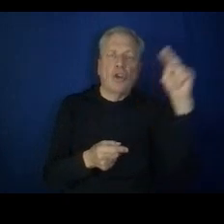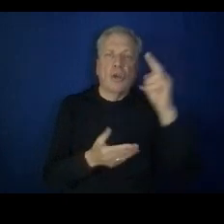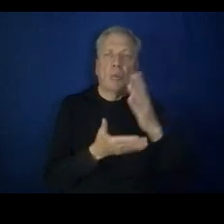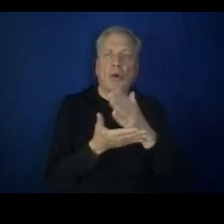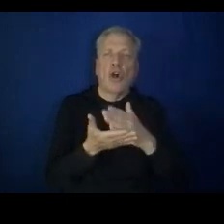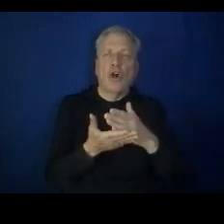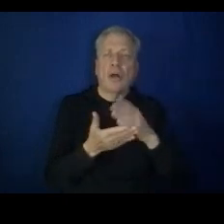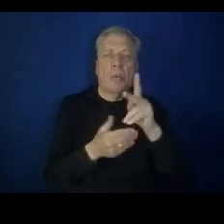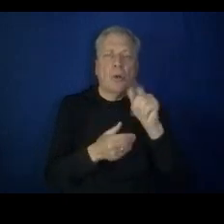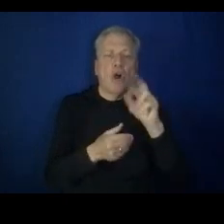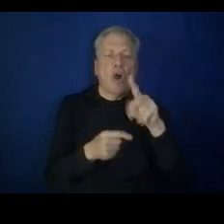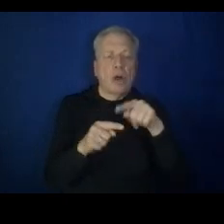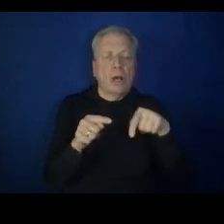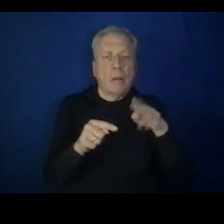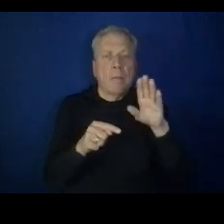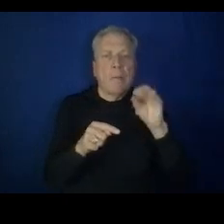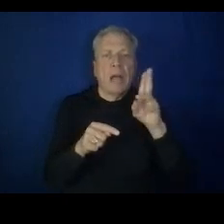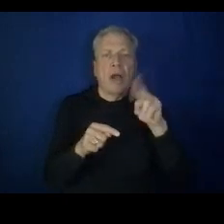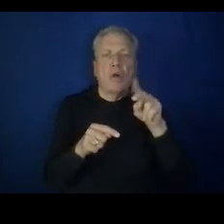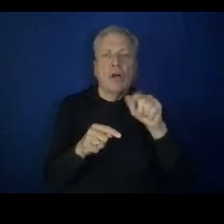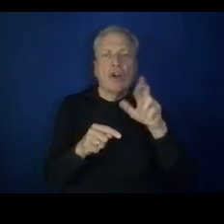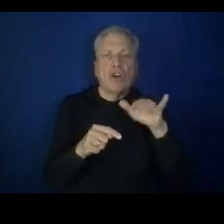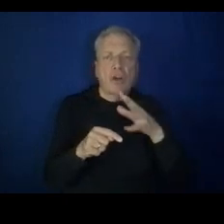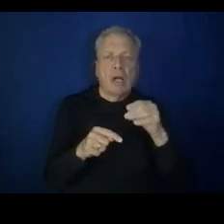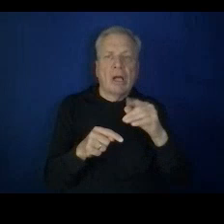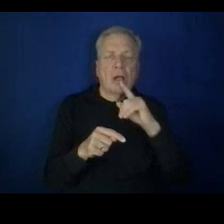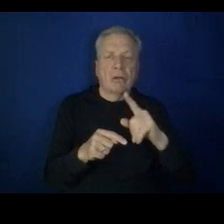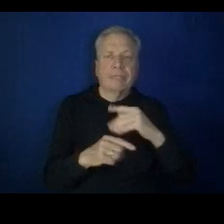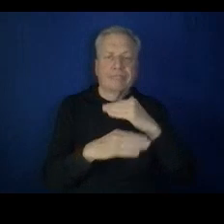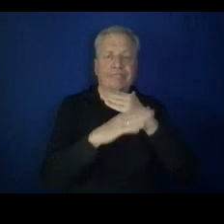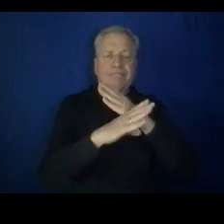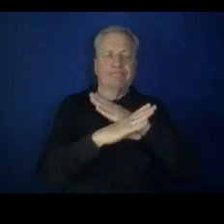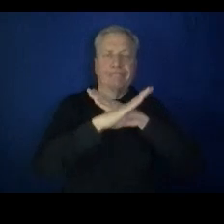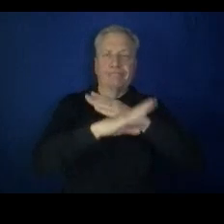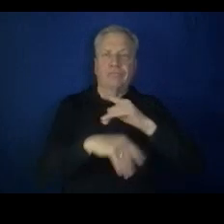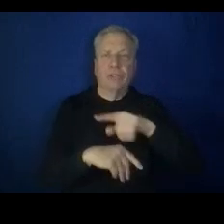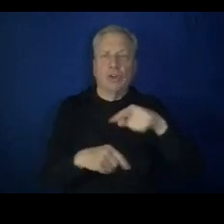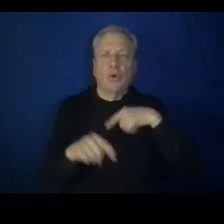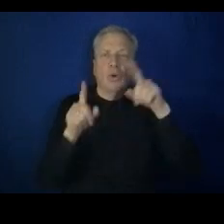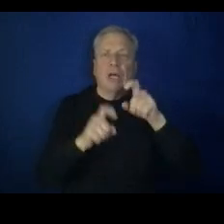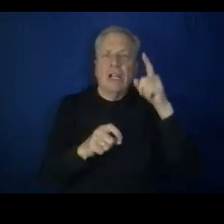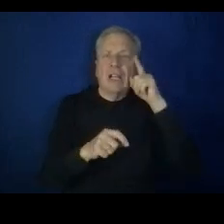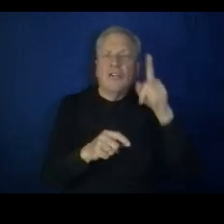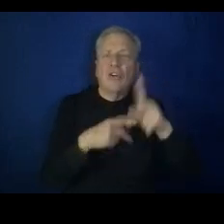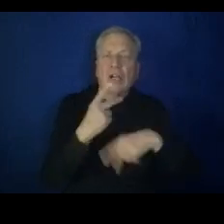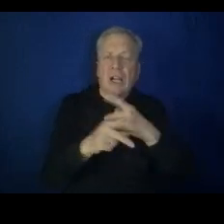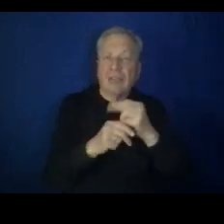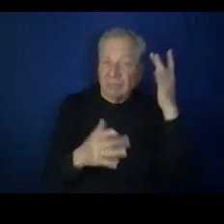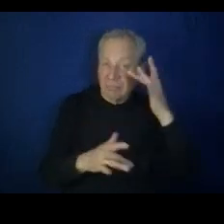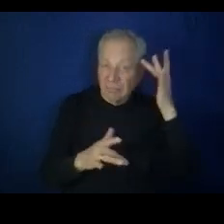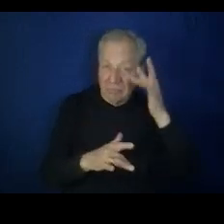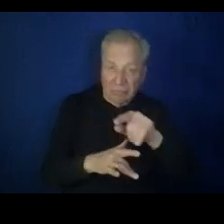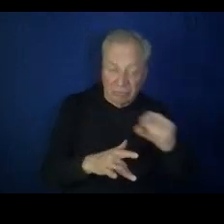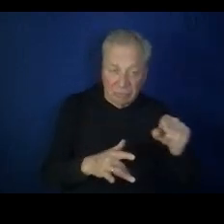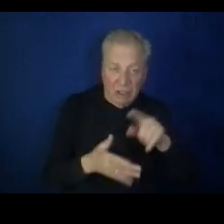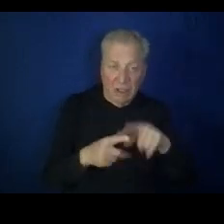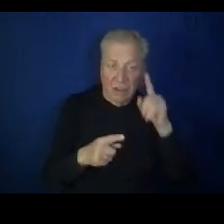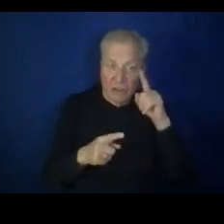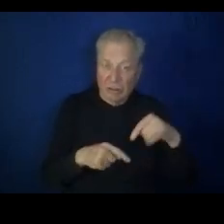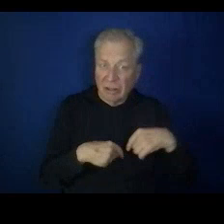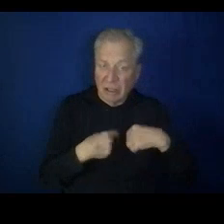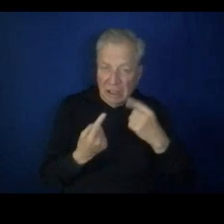boundary where we capture bison and we quarantine bison and we test animals for brucellosis. I'll talk about brucellosis for a couple